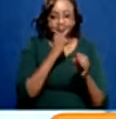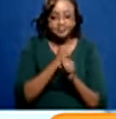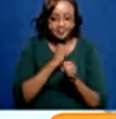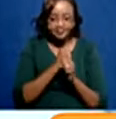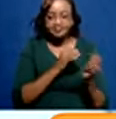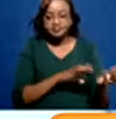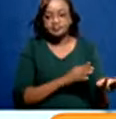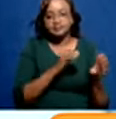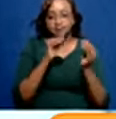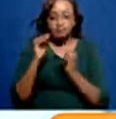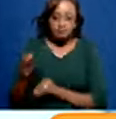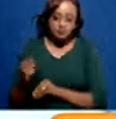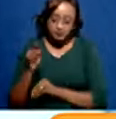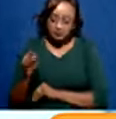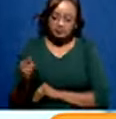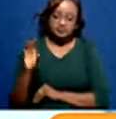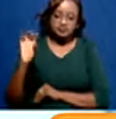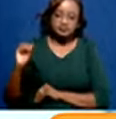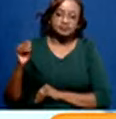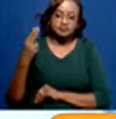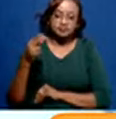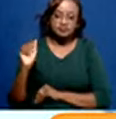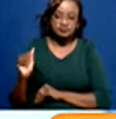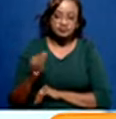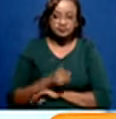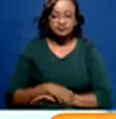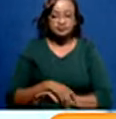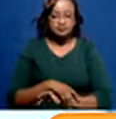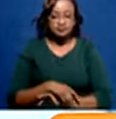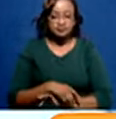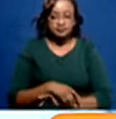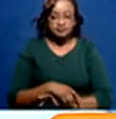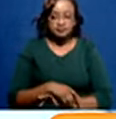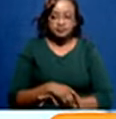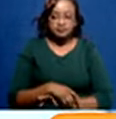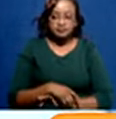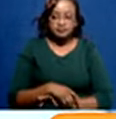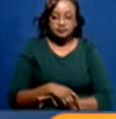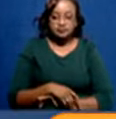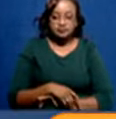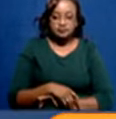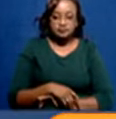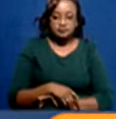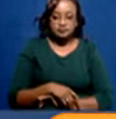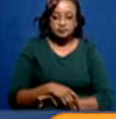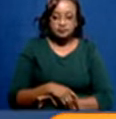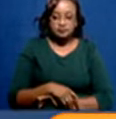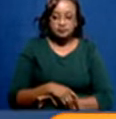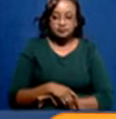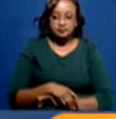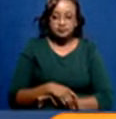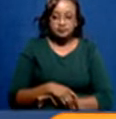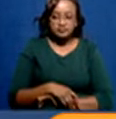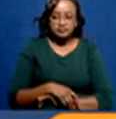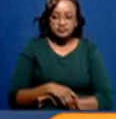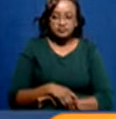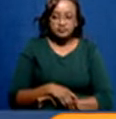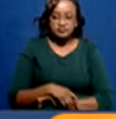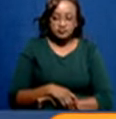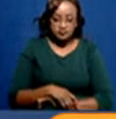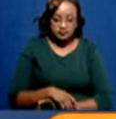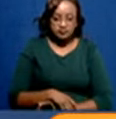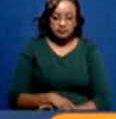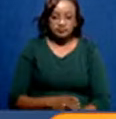But at the moment, the NHIF infrastructure is what is in place. You have an acting CEO. Yes. The current